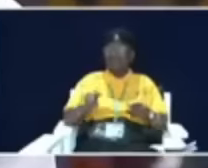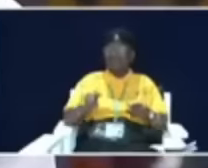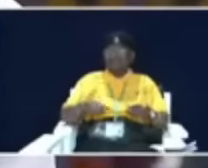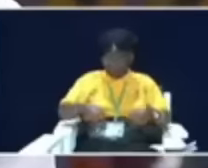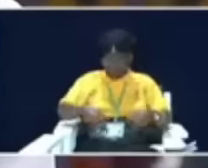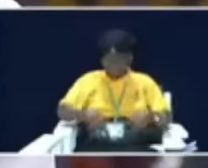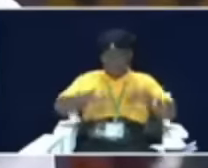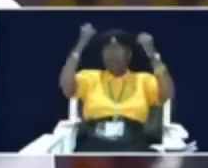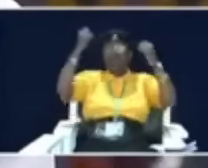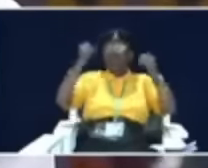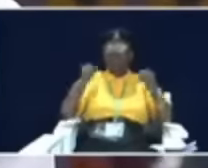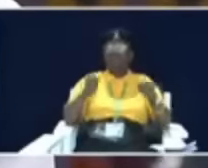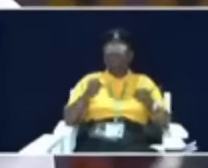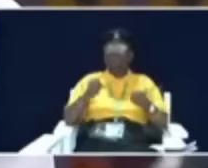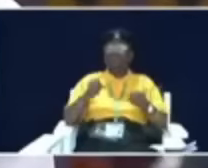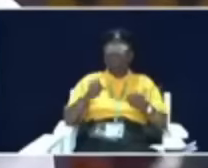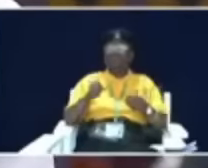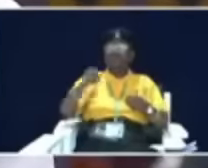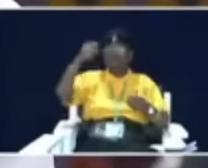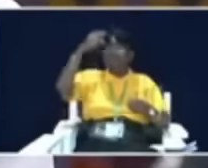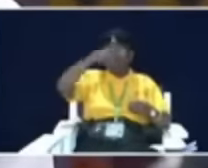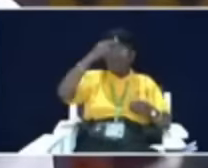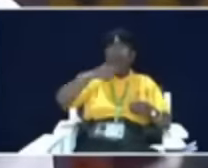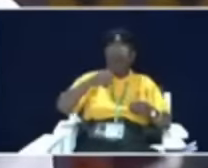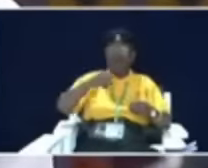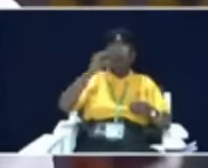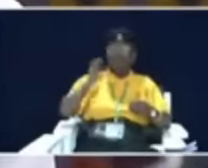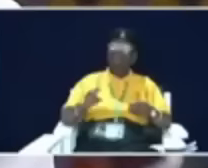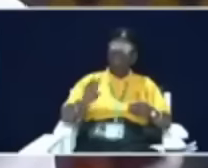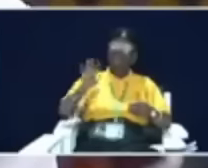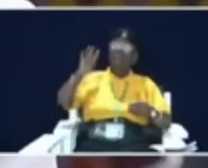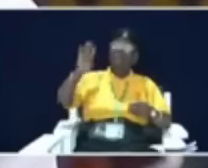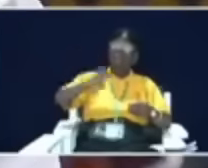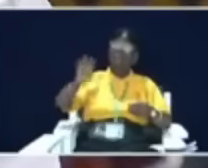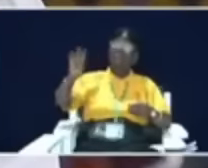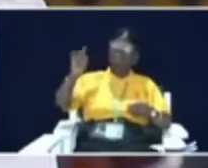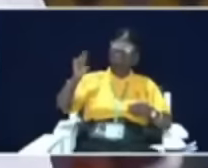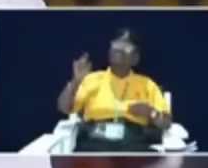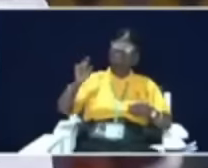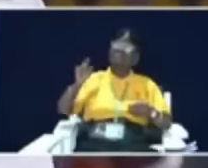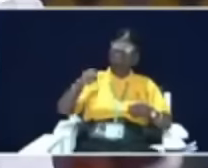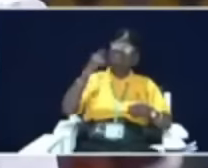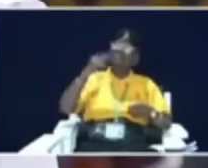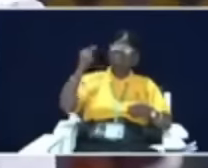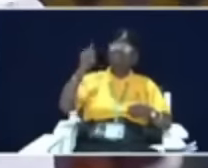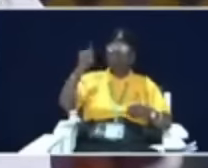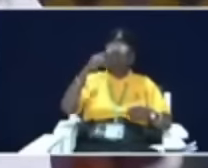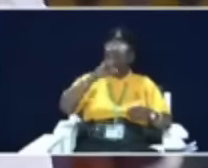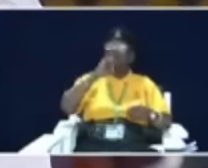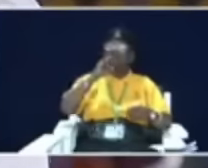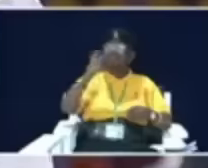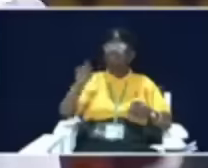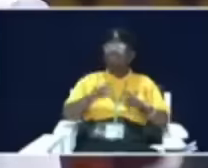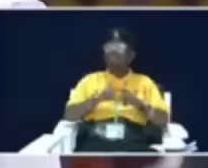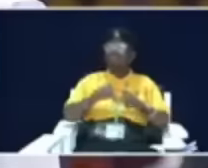Proverbs chapter 14 verse 17. Proverbs 14 verse 17 says, the one who is soon angry deals